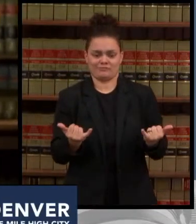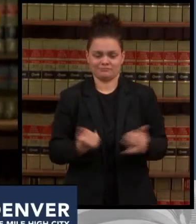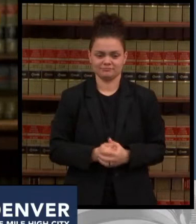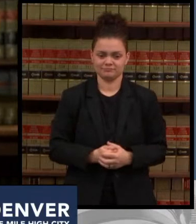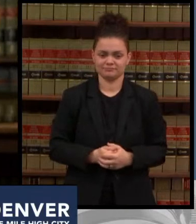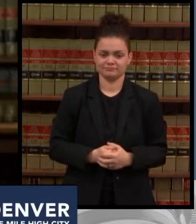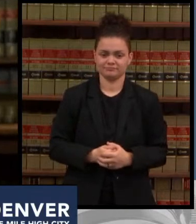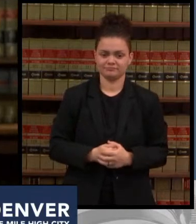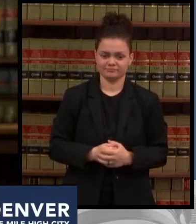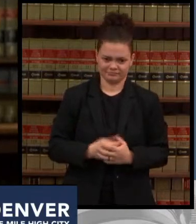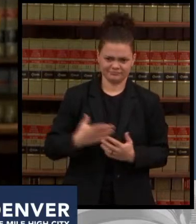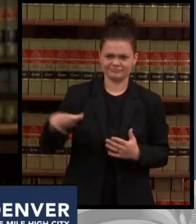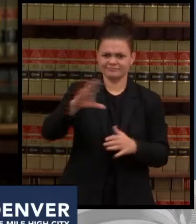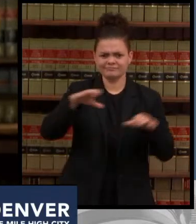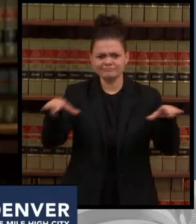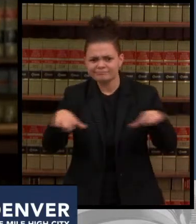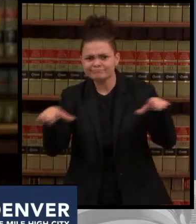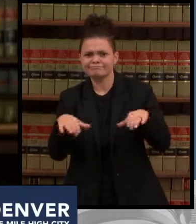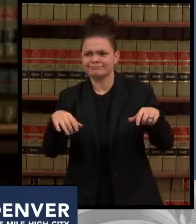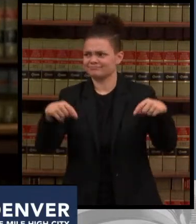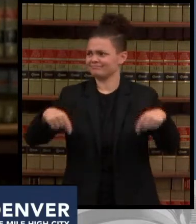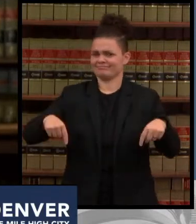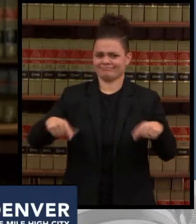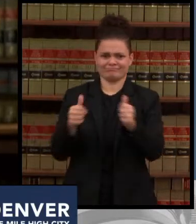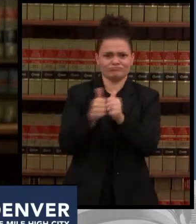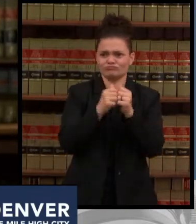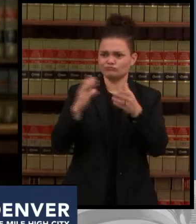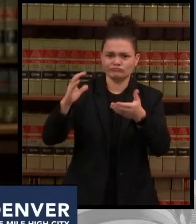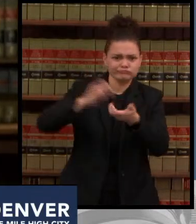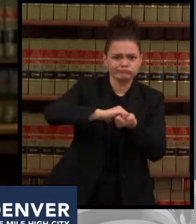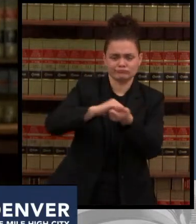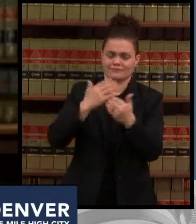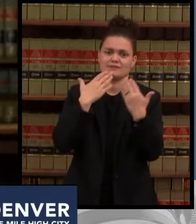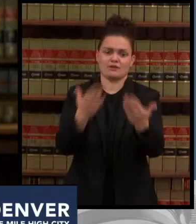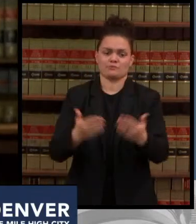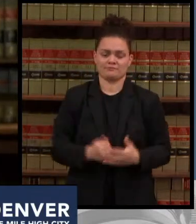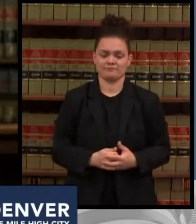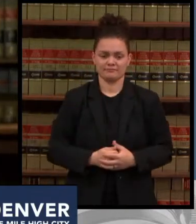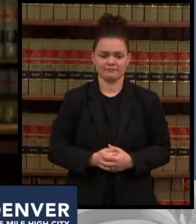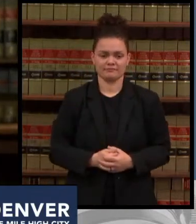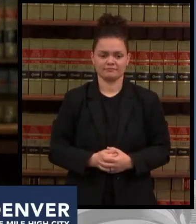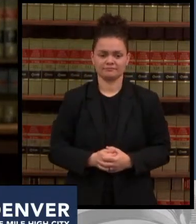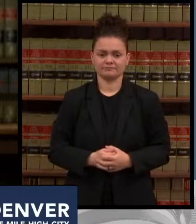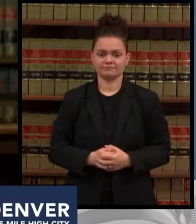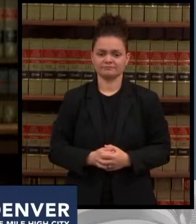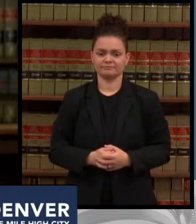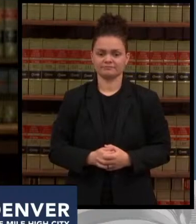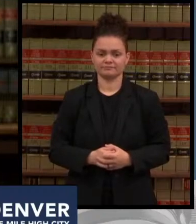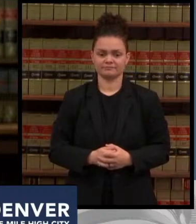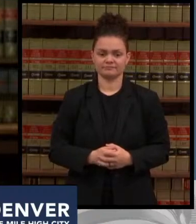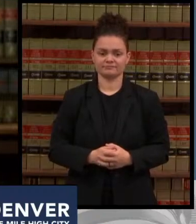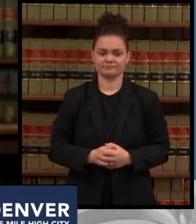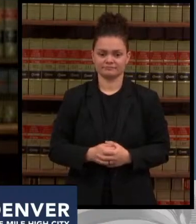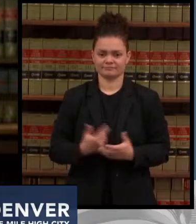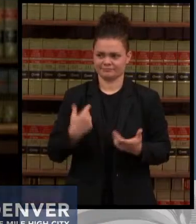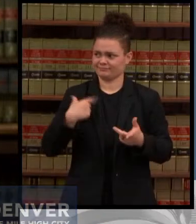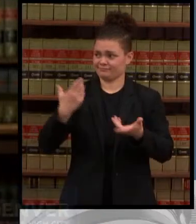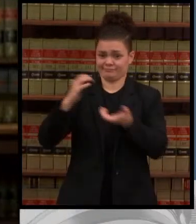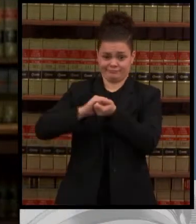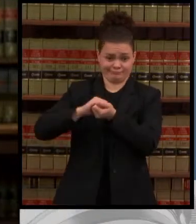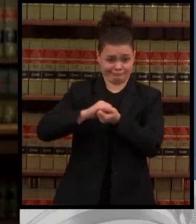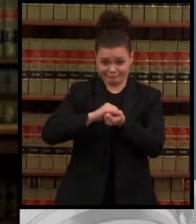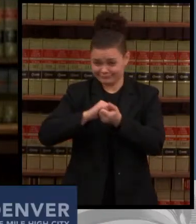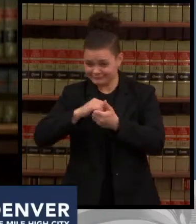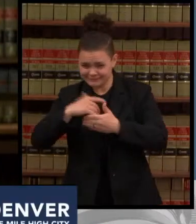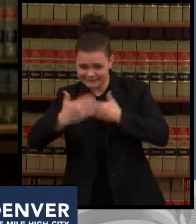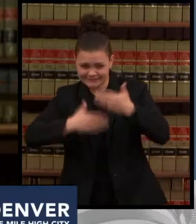as a region really begin to address this critical point that we're at. We are at an inflection point, and